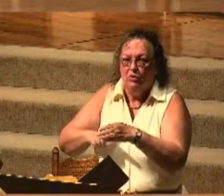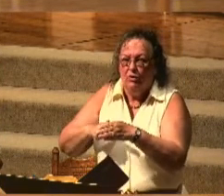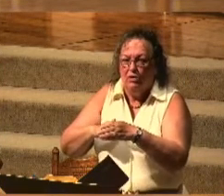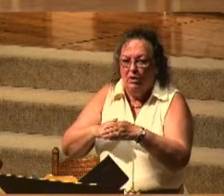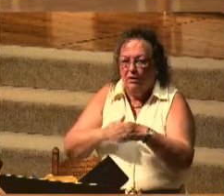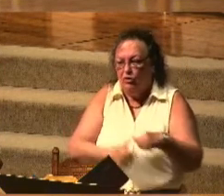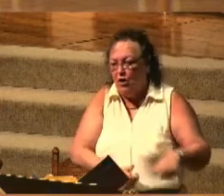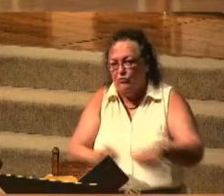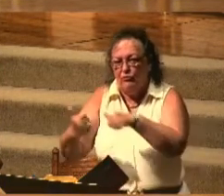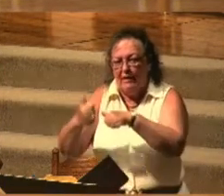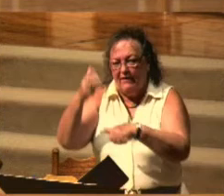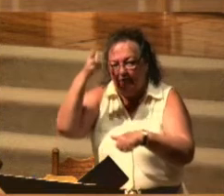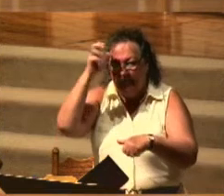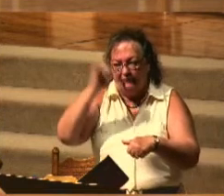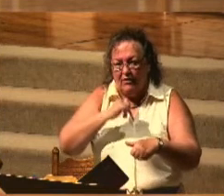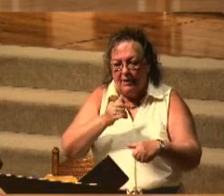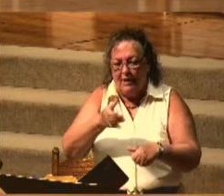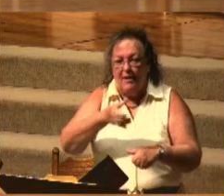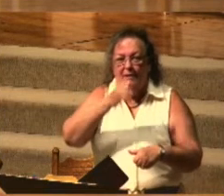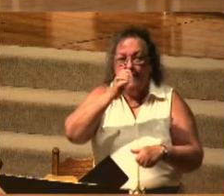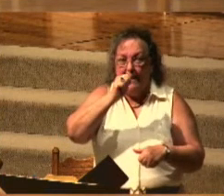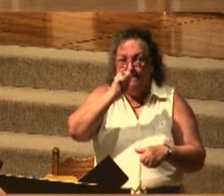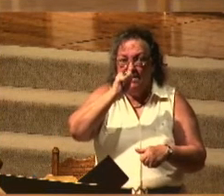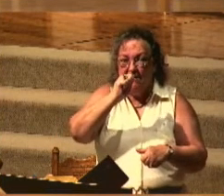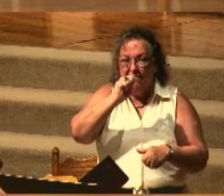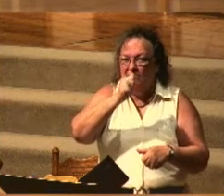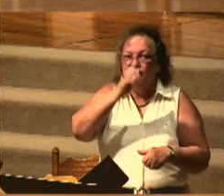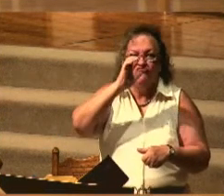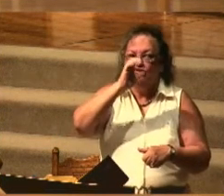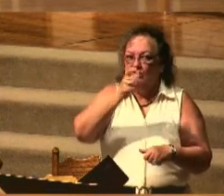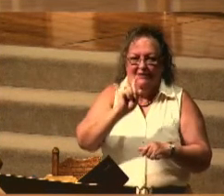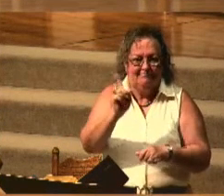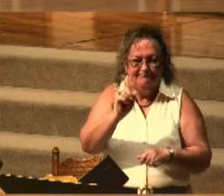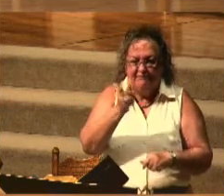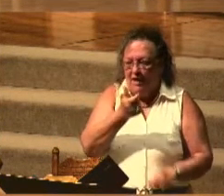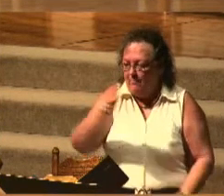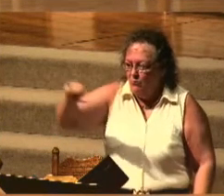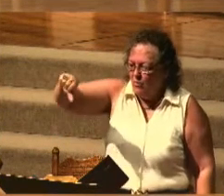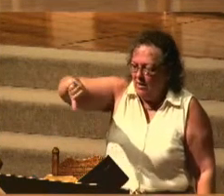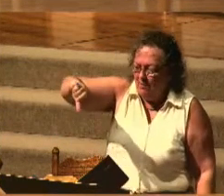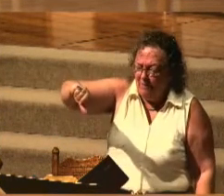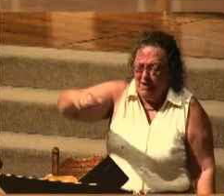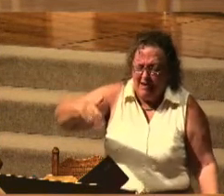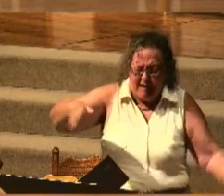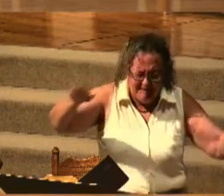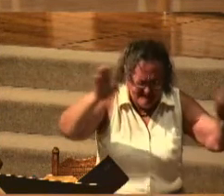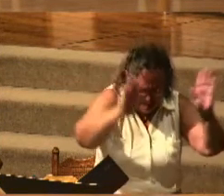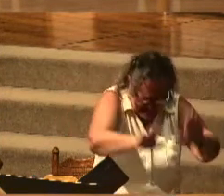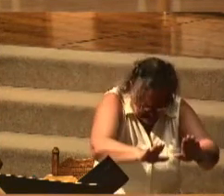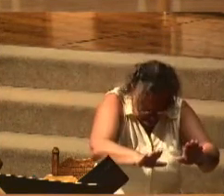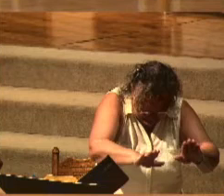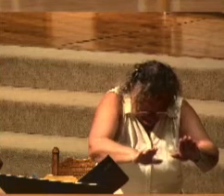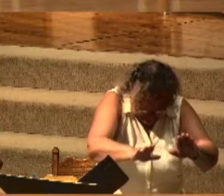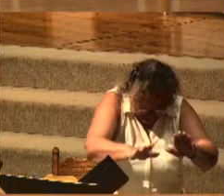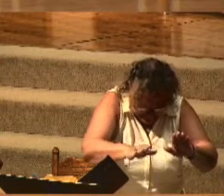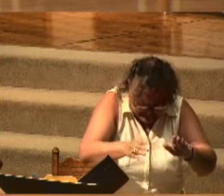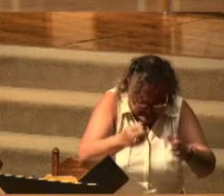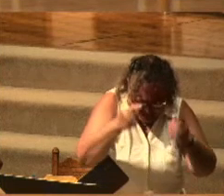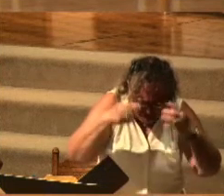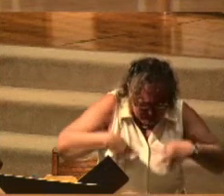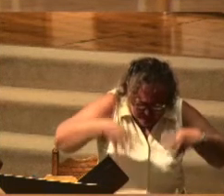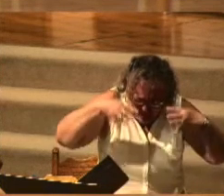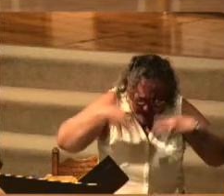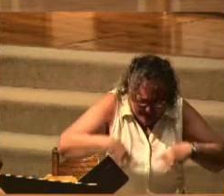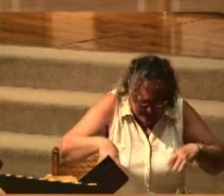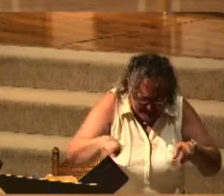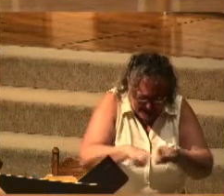devil. And I poured out that can of beer. And I fell on my face and I cried like a baby and I said, "Oh God, forgive me. Forgive